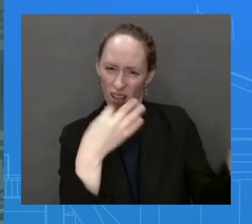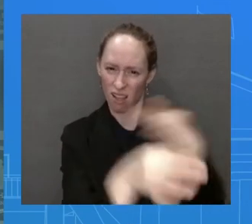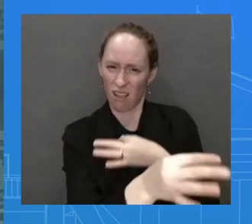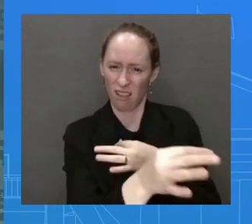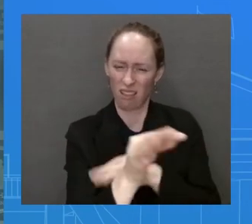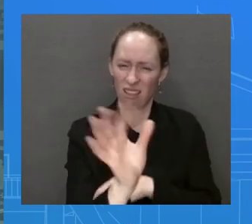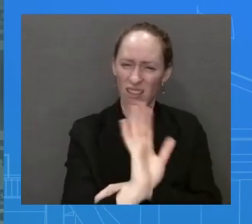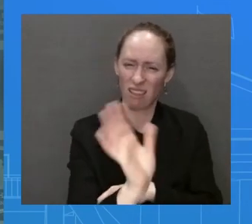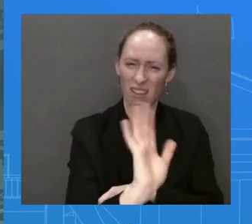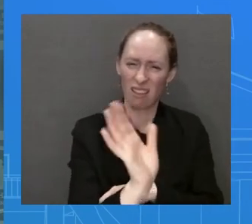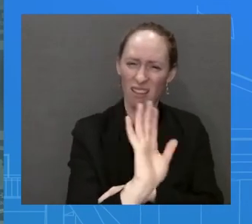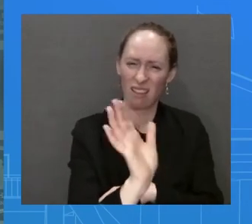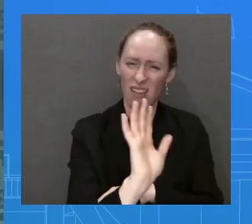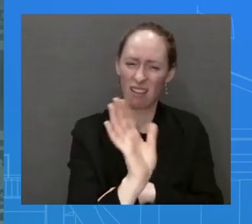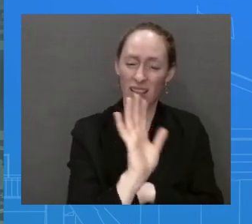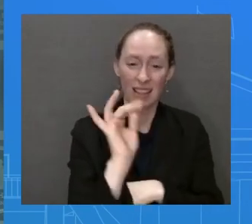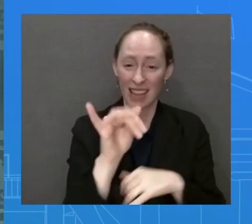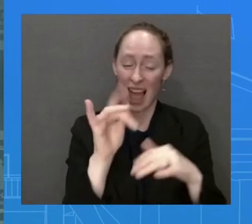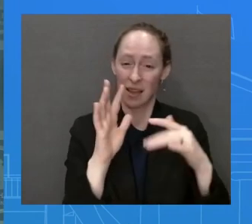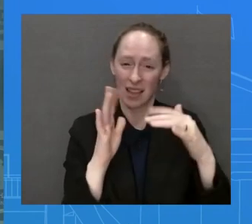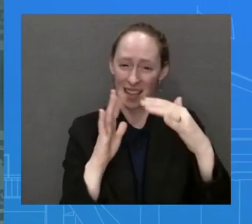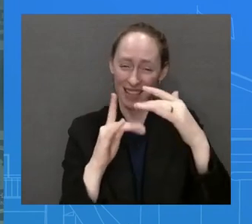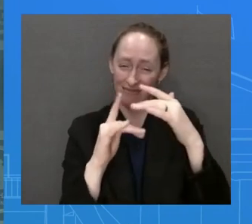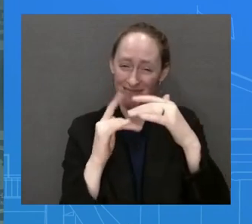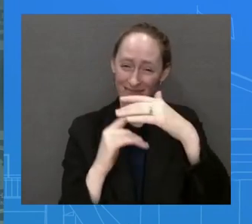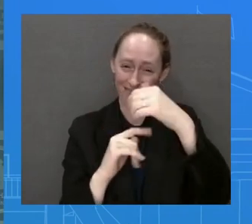should be done without conditions. So